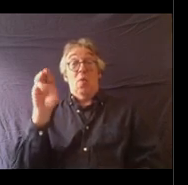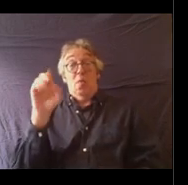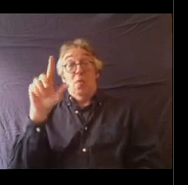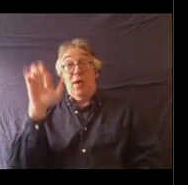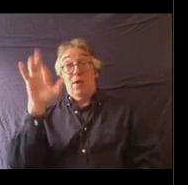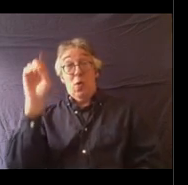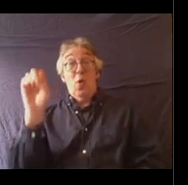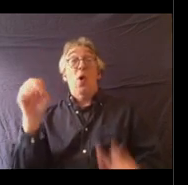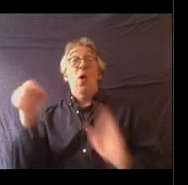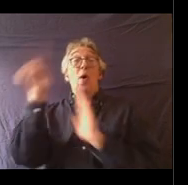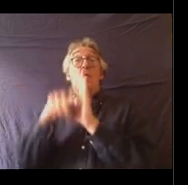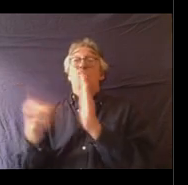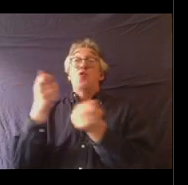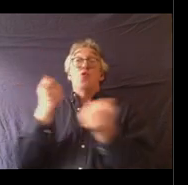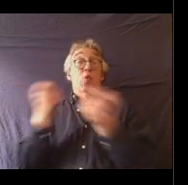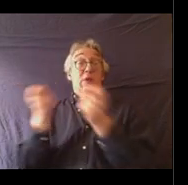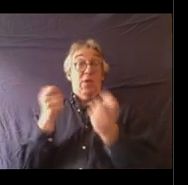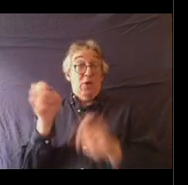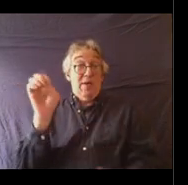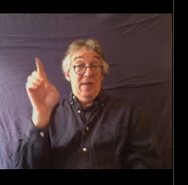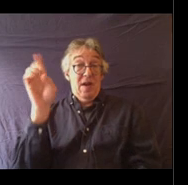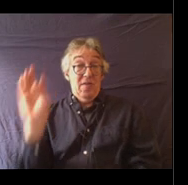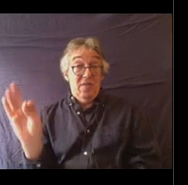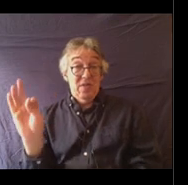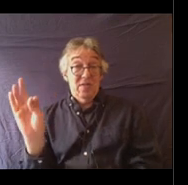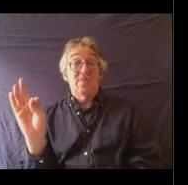Forum. And I'm gonna